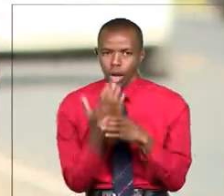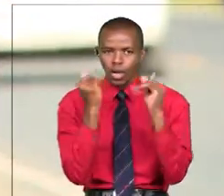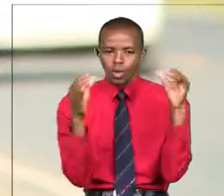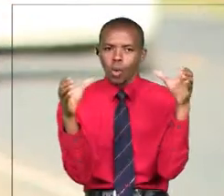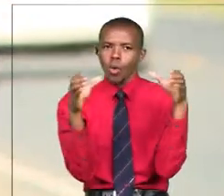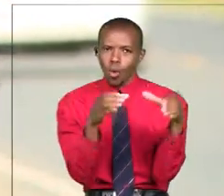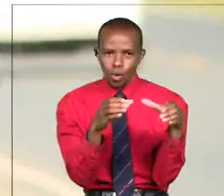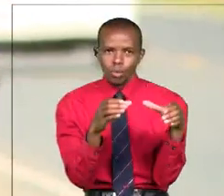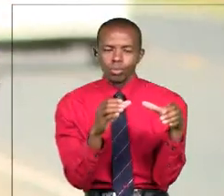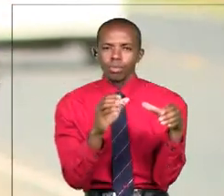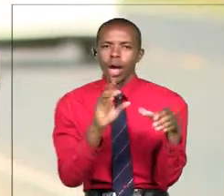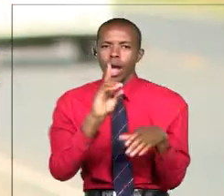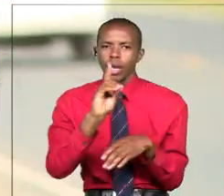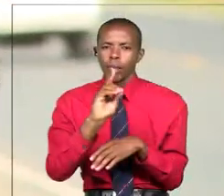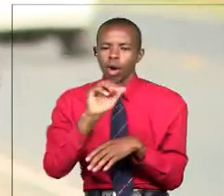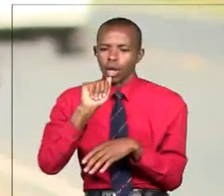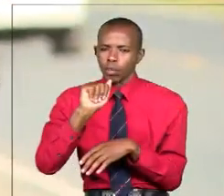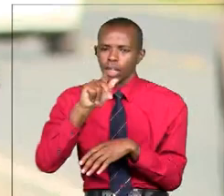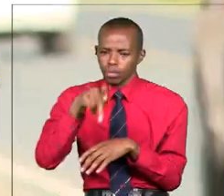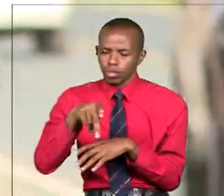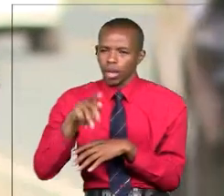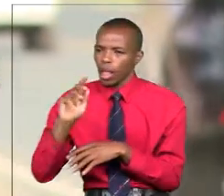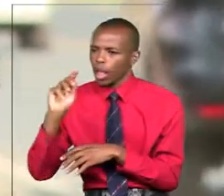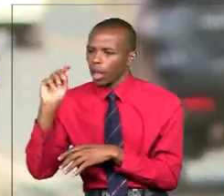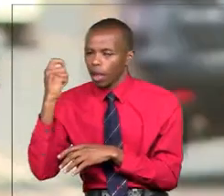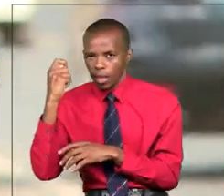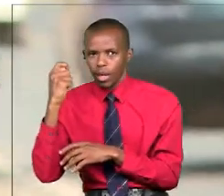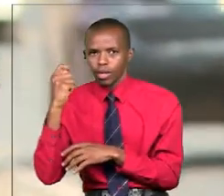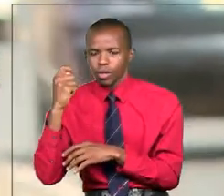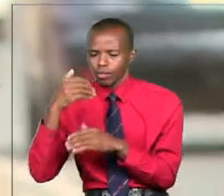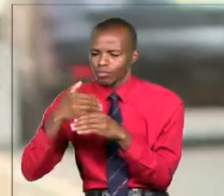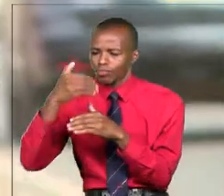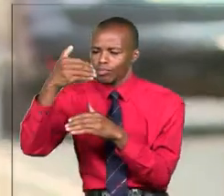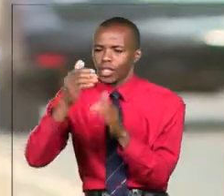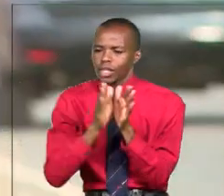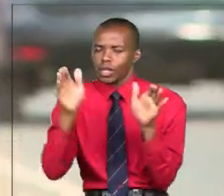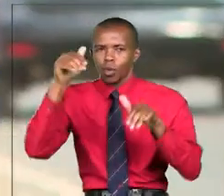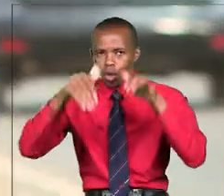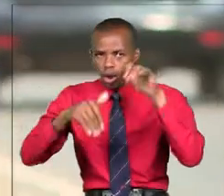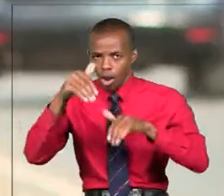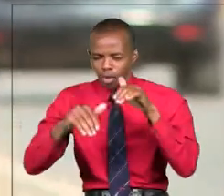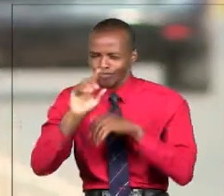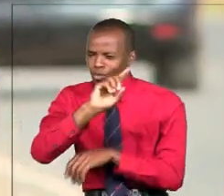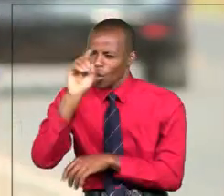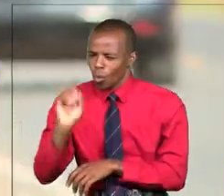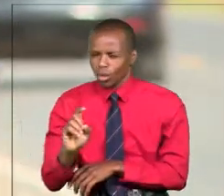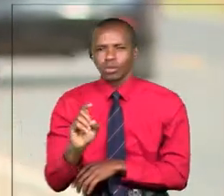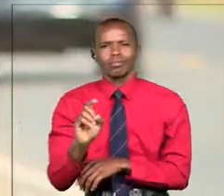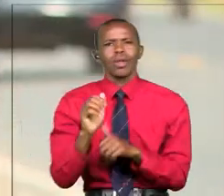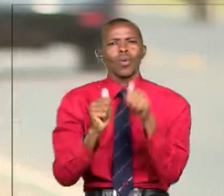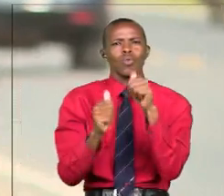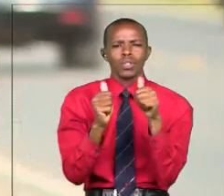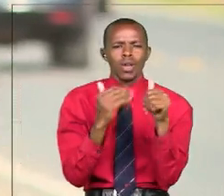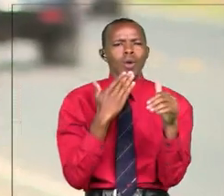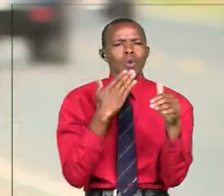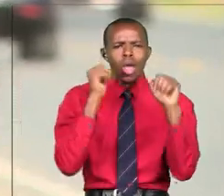latest addition of the Democratic Action Party of Kenya into the upcoming general elections. And now the question of if this community